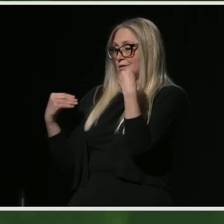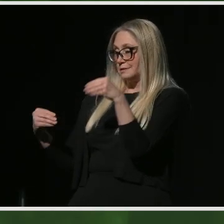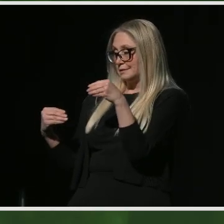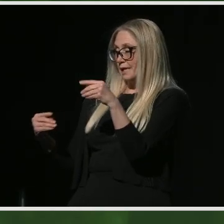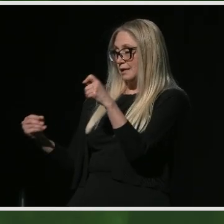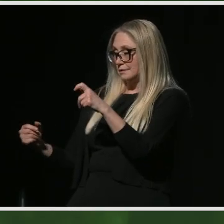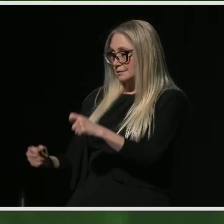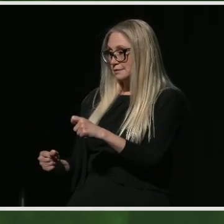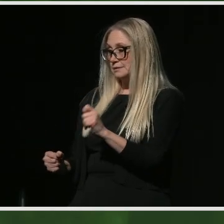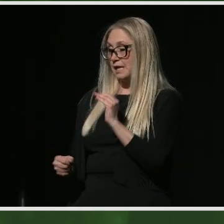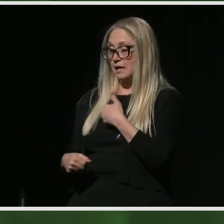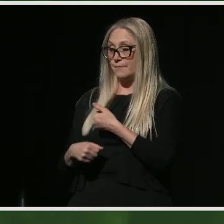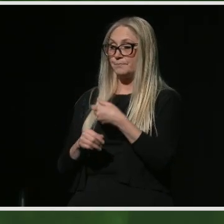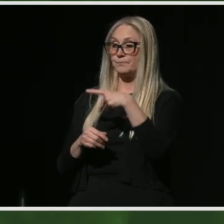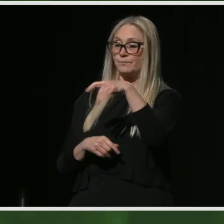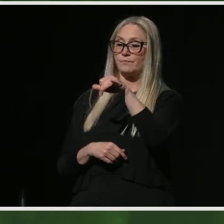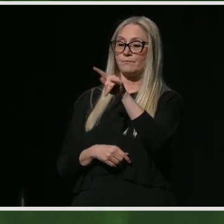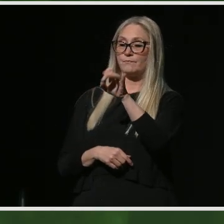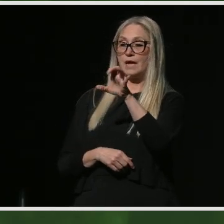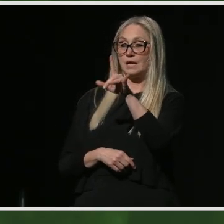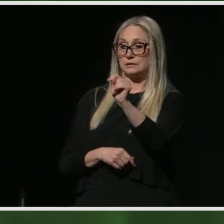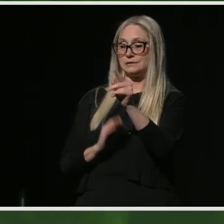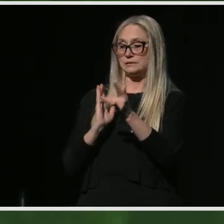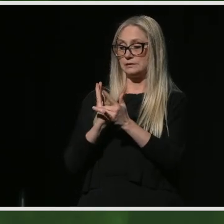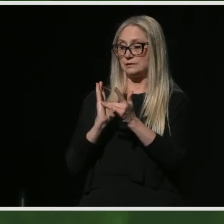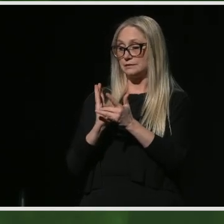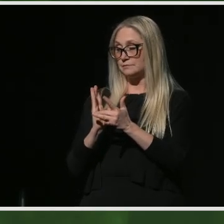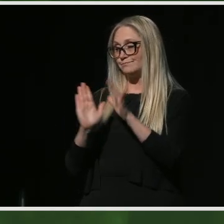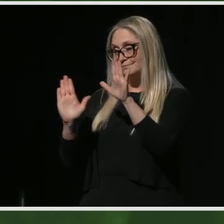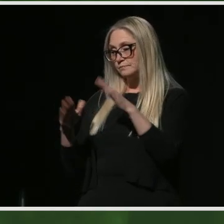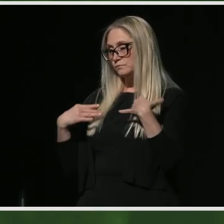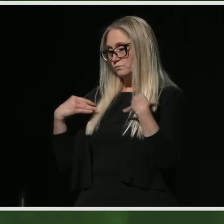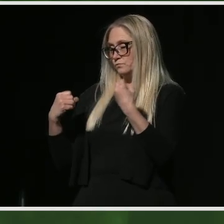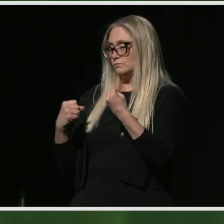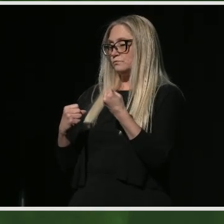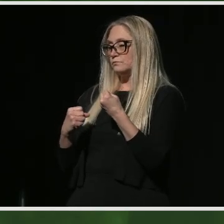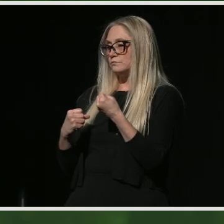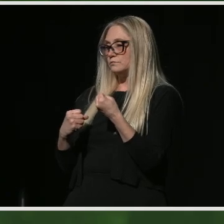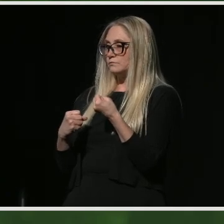technology, our modern brand, this established Whipnotic team is poised